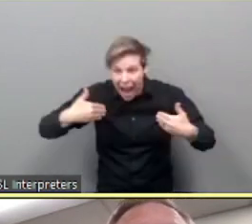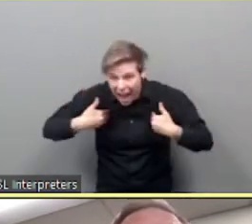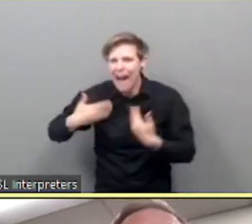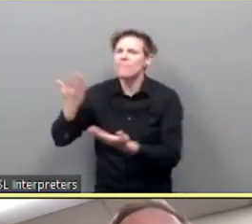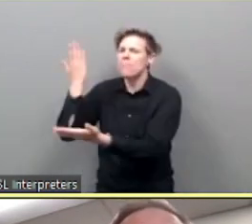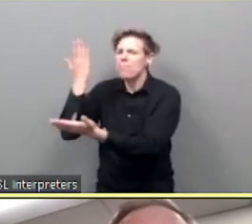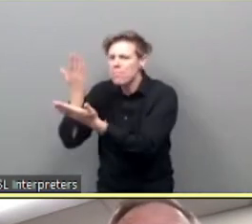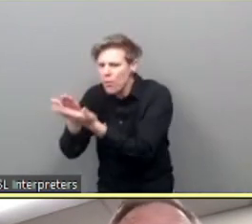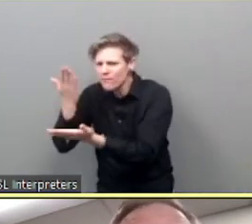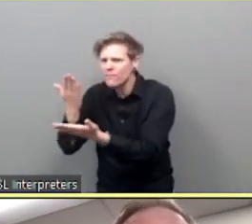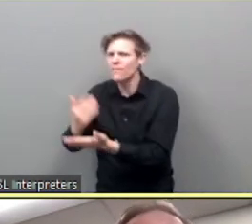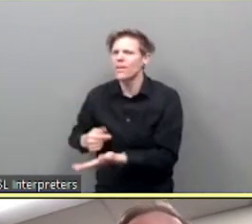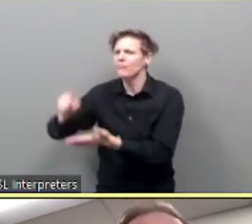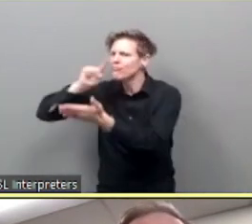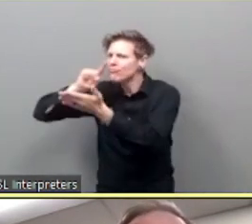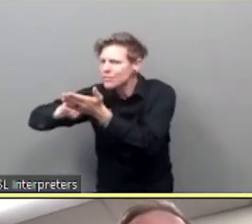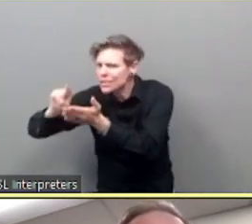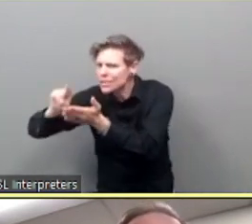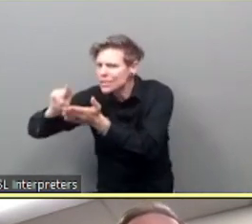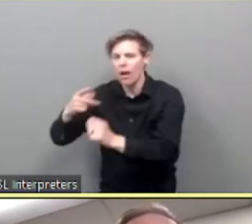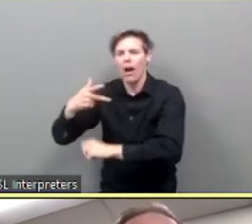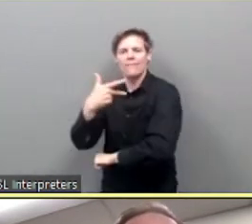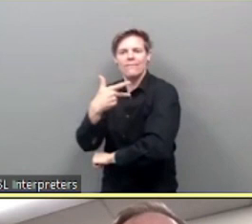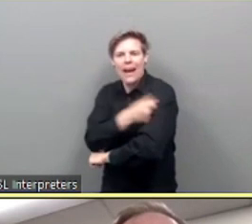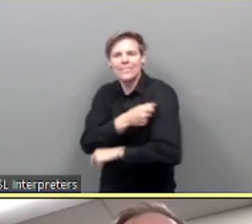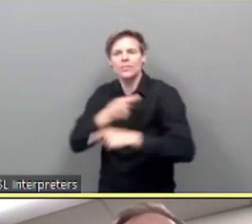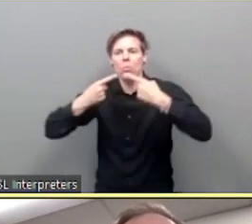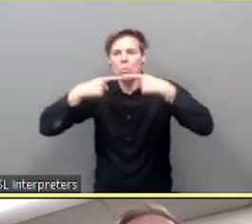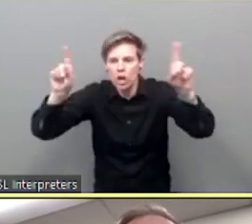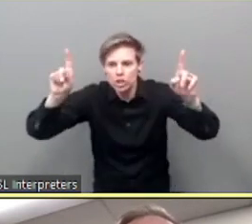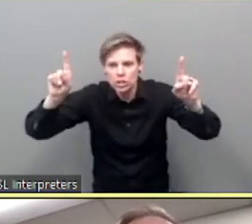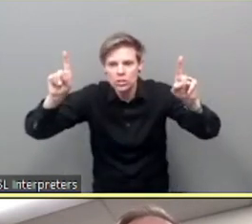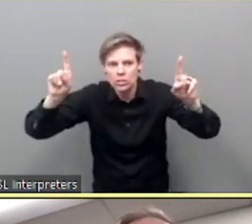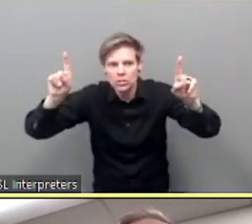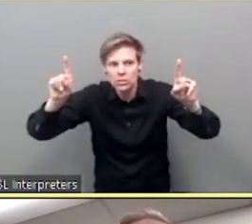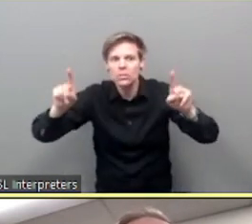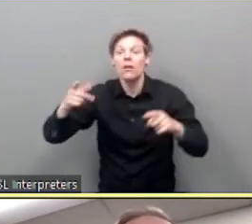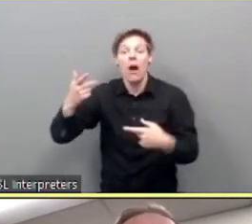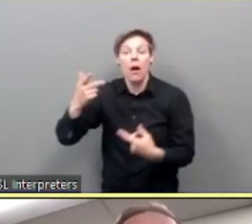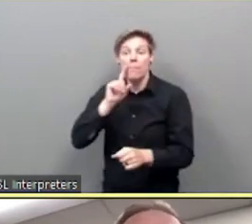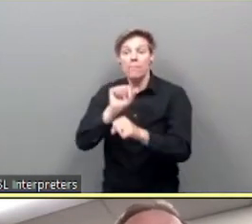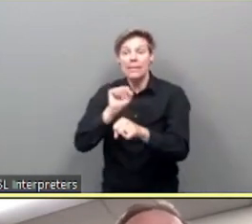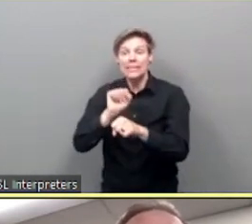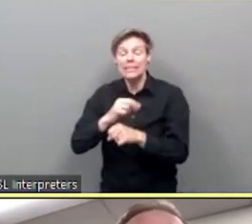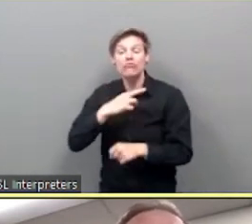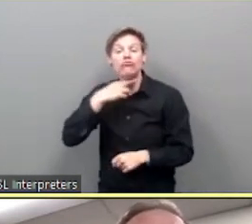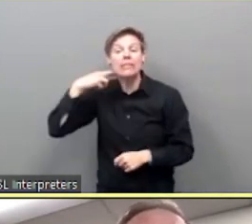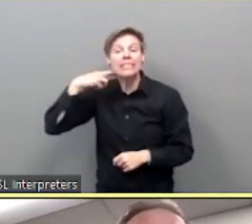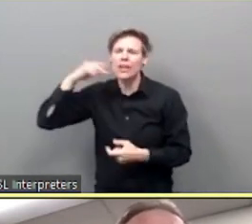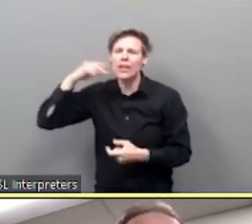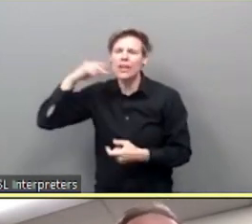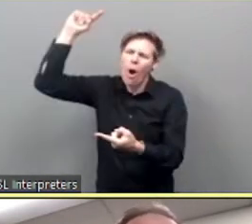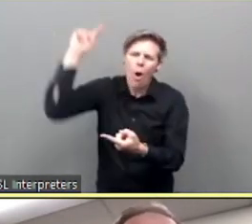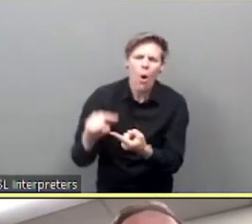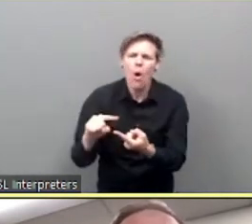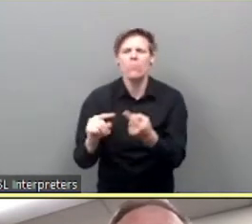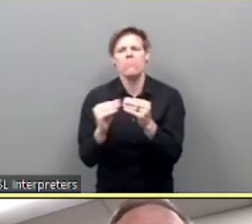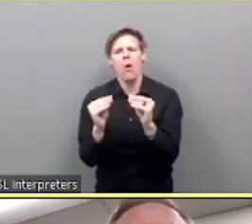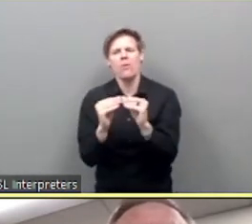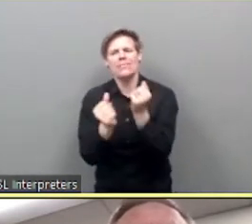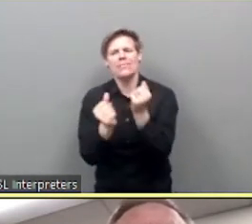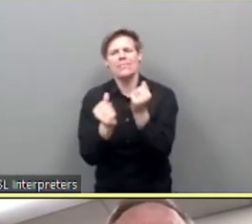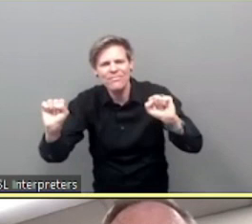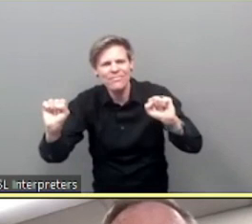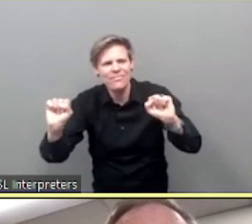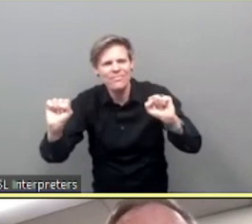COVID. Vaccinations dramatically lower the risk of getting COVID. So that's problem number one. And problem number two is when you're not taking